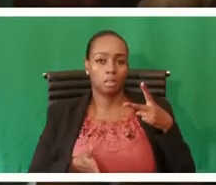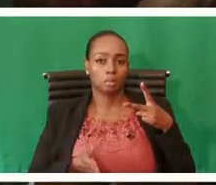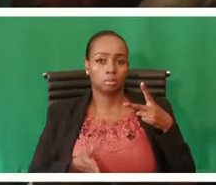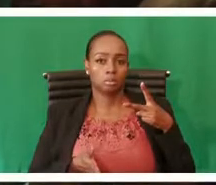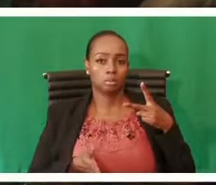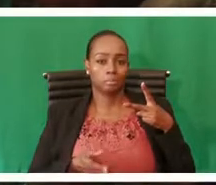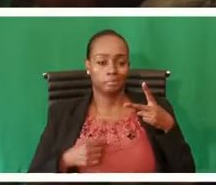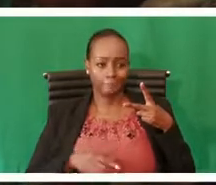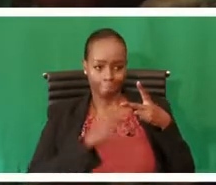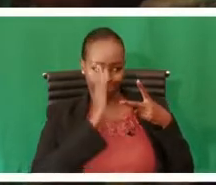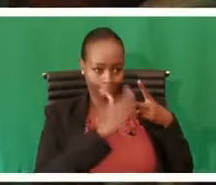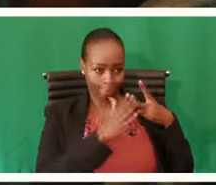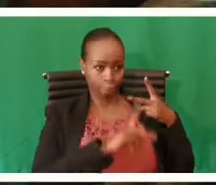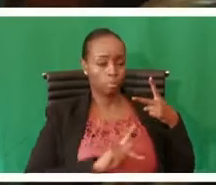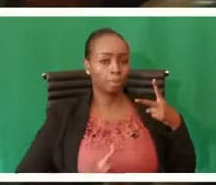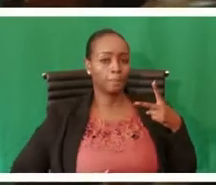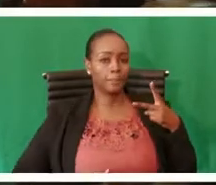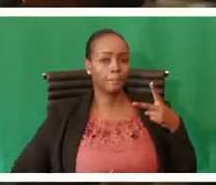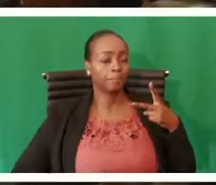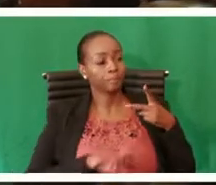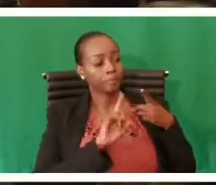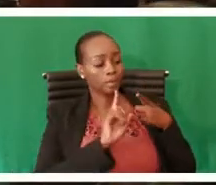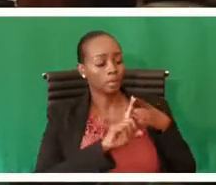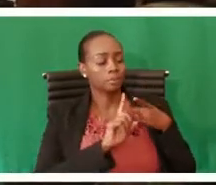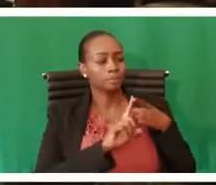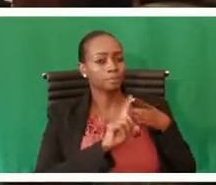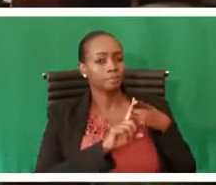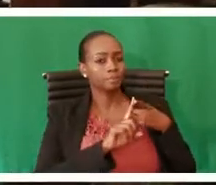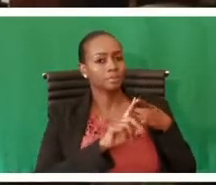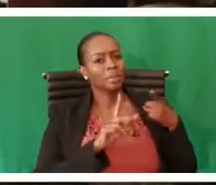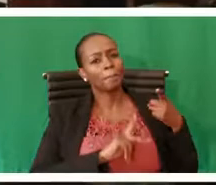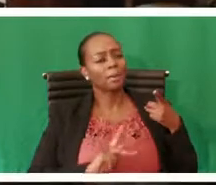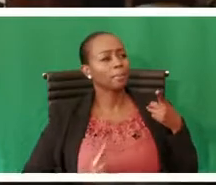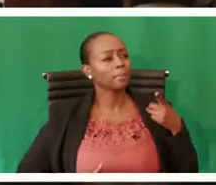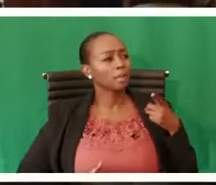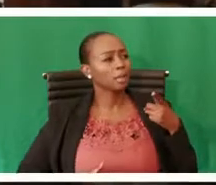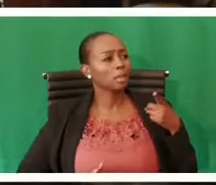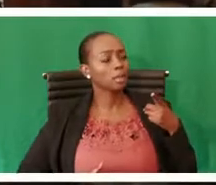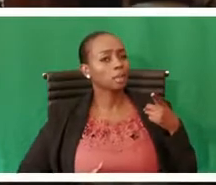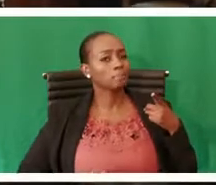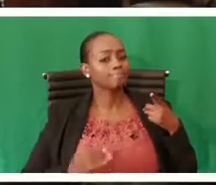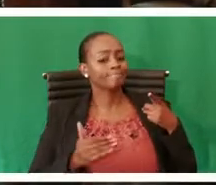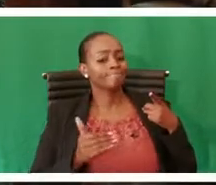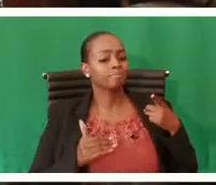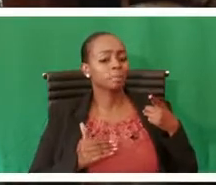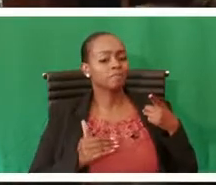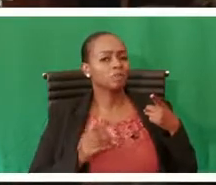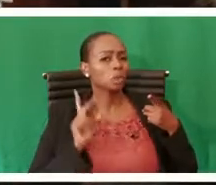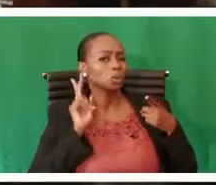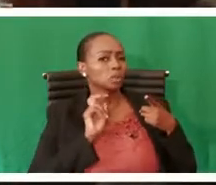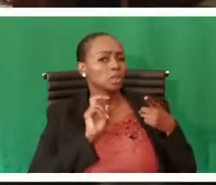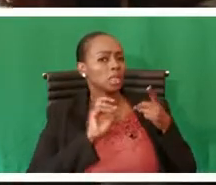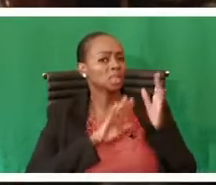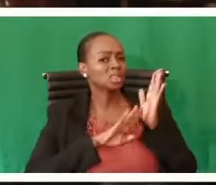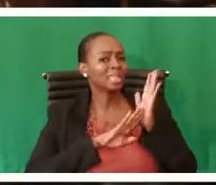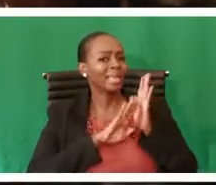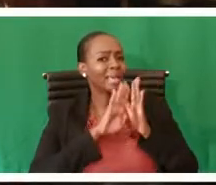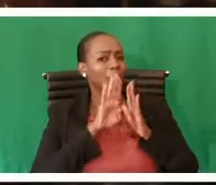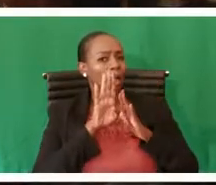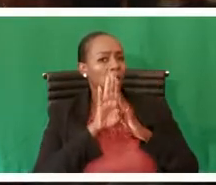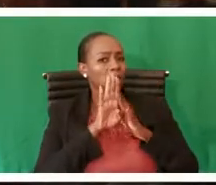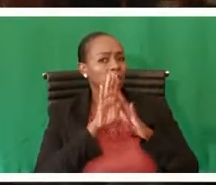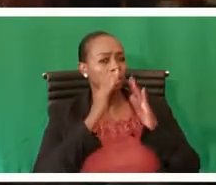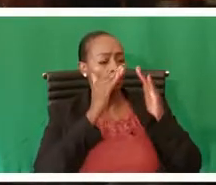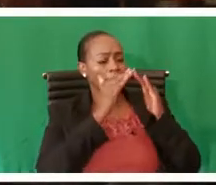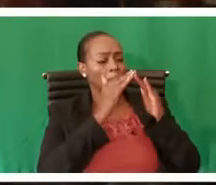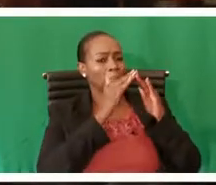straight to you. I heard Madam Premier talking about the increasing of the informal settlement